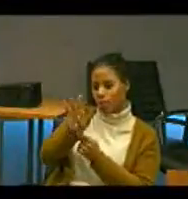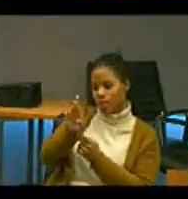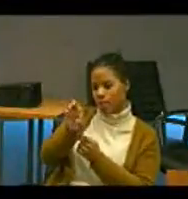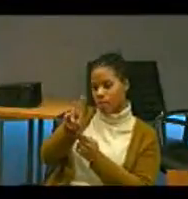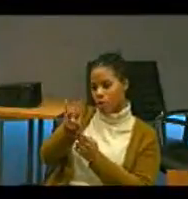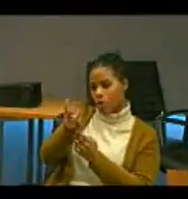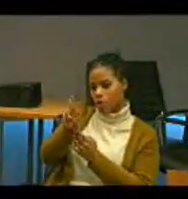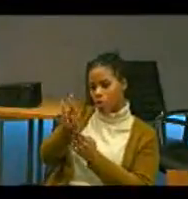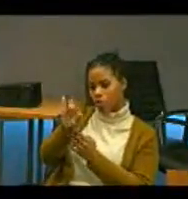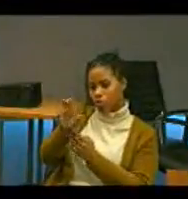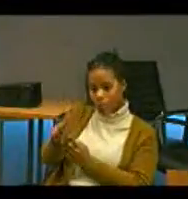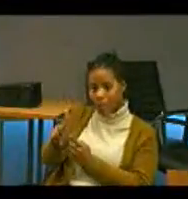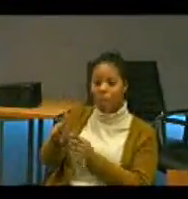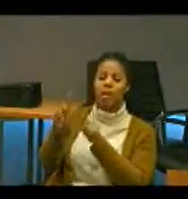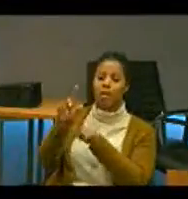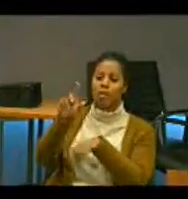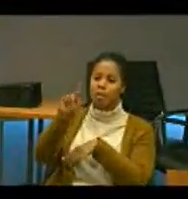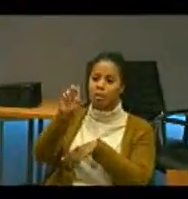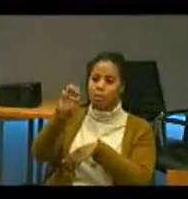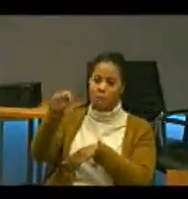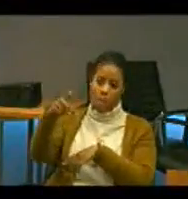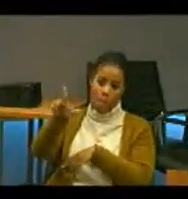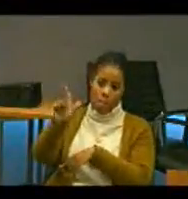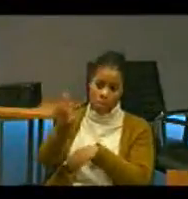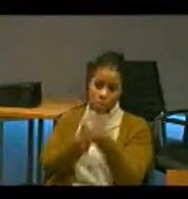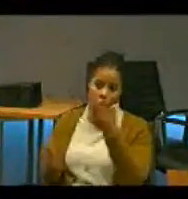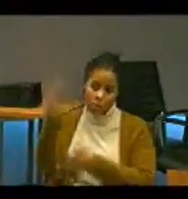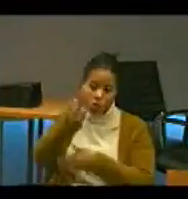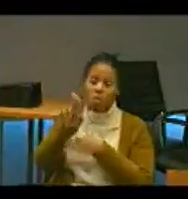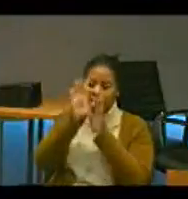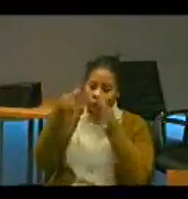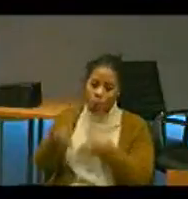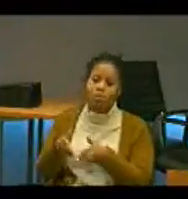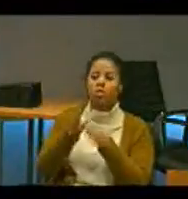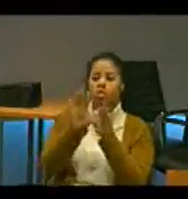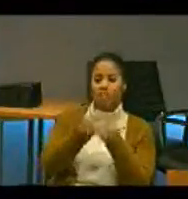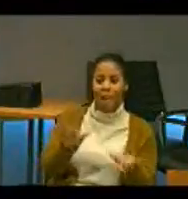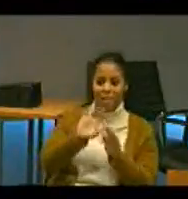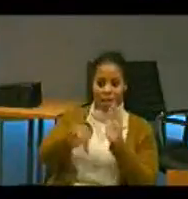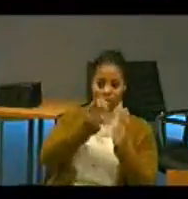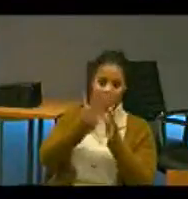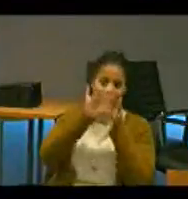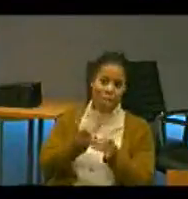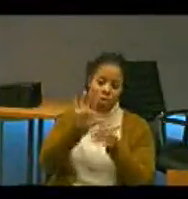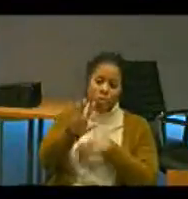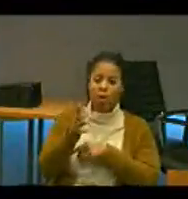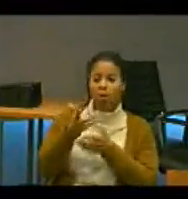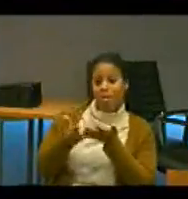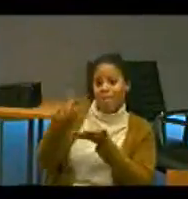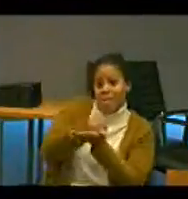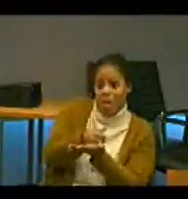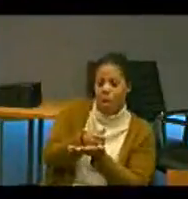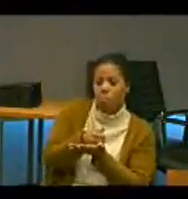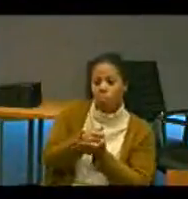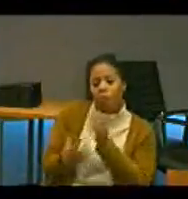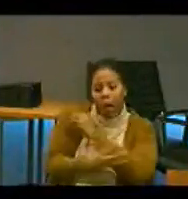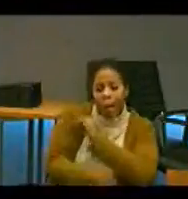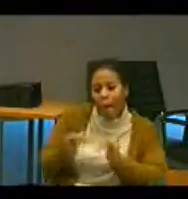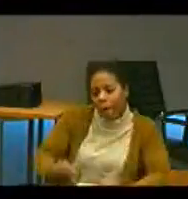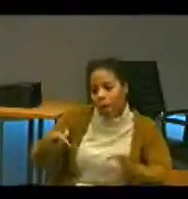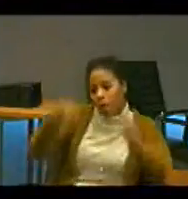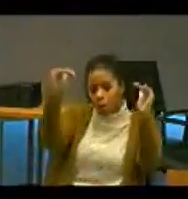reminded policymakers of the dangers of drawing conclusions about a child's characteristics based on their income, or assigning traits to children